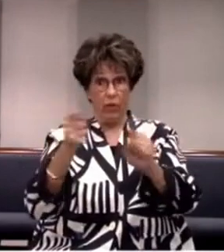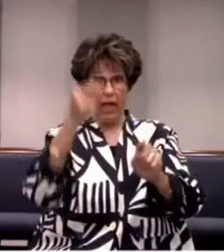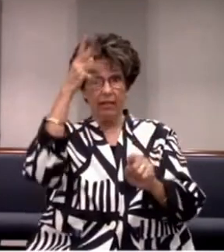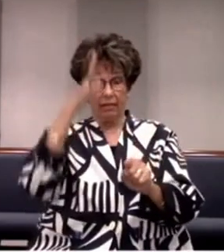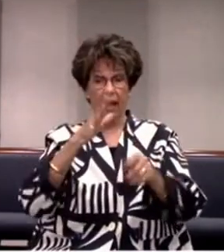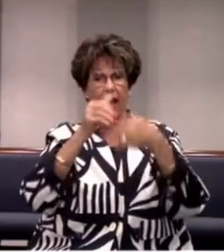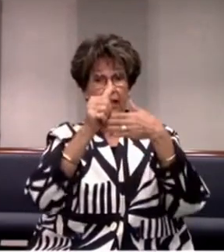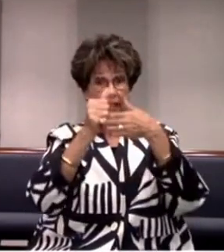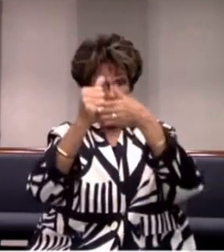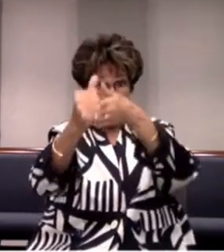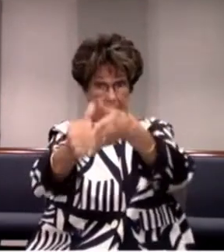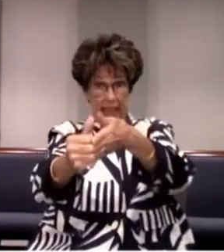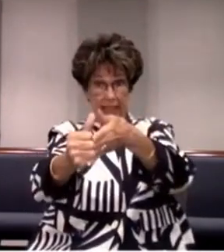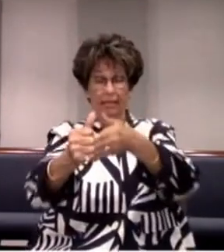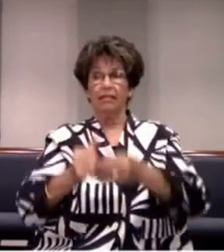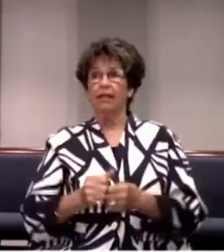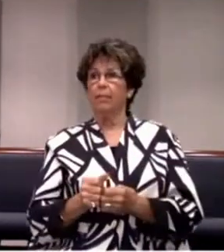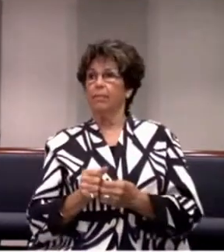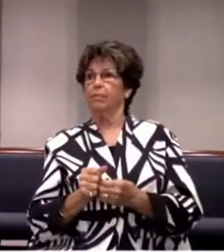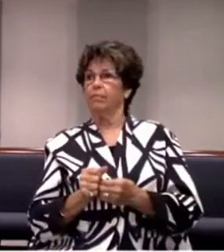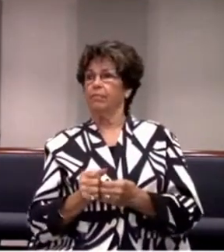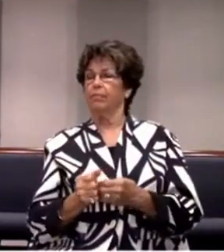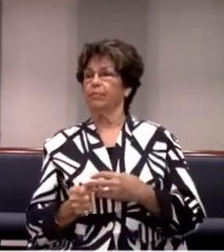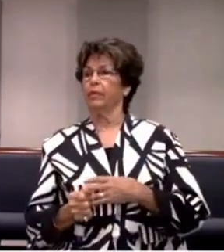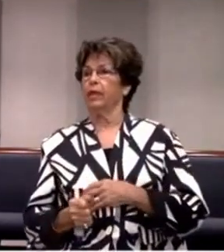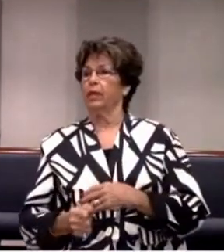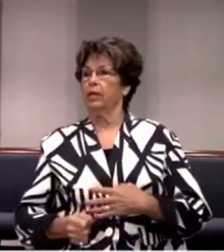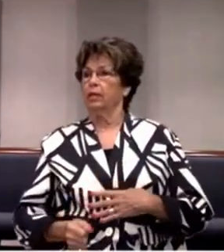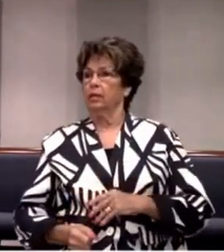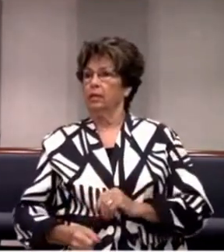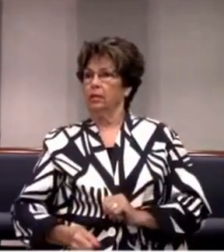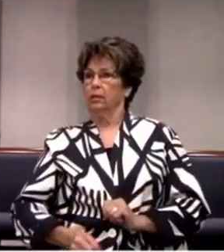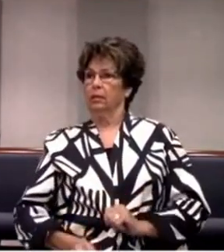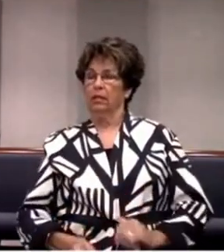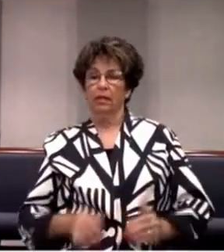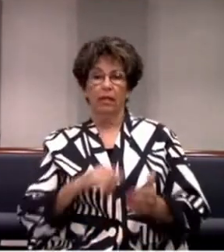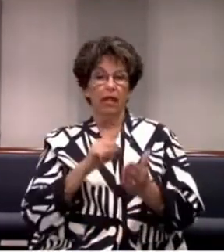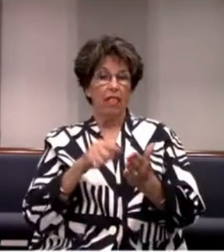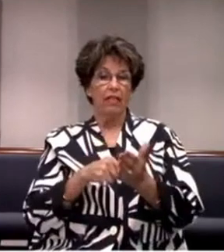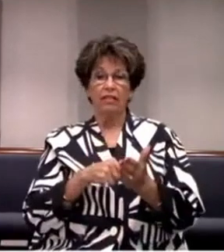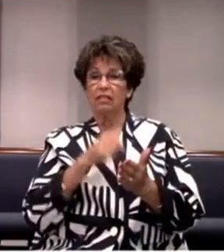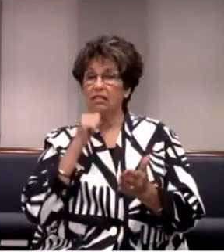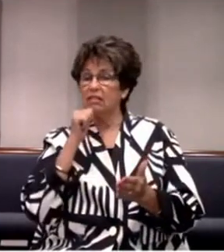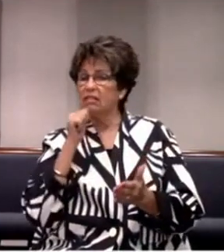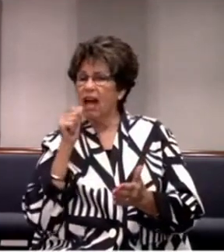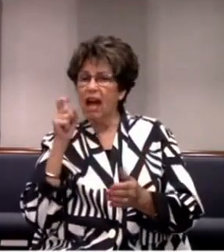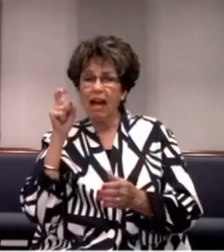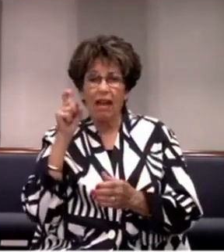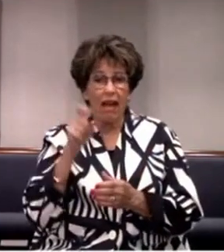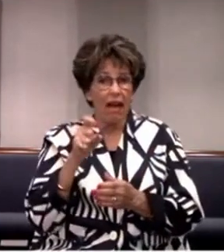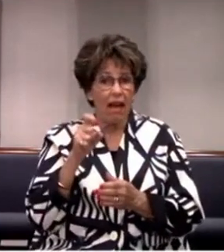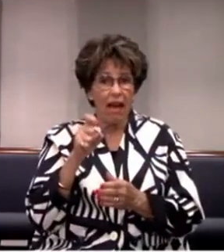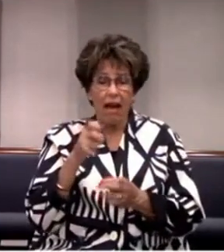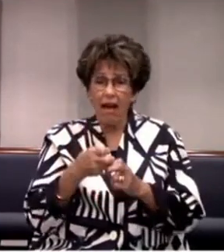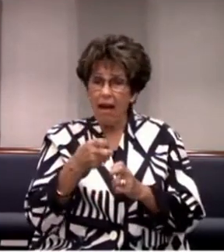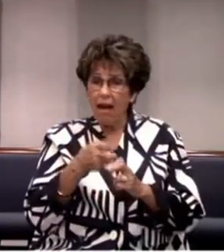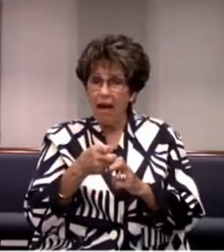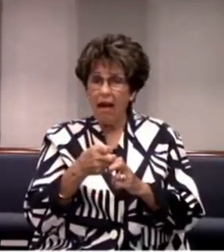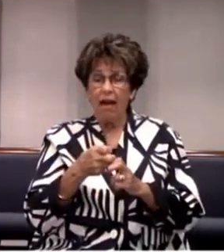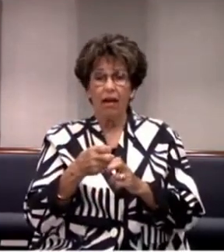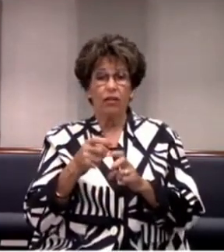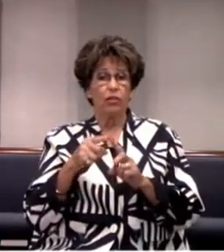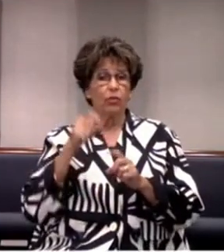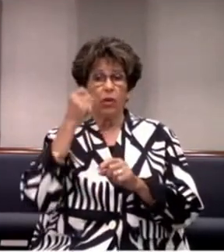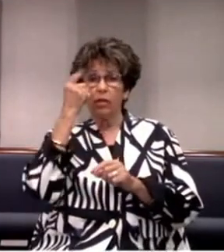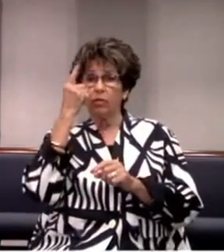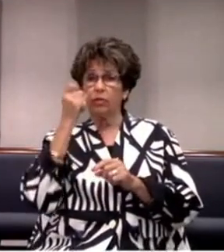direct. These have not been necessarily rocket science studies, just more of a